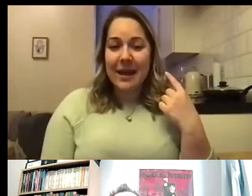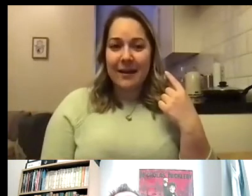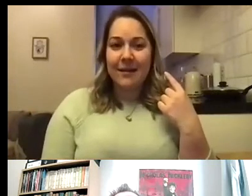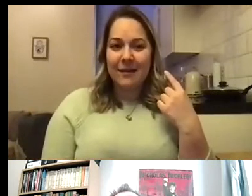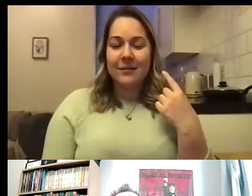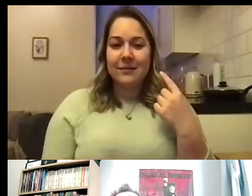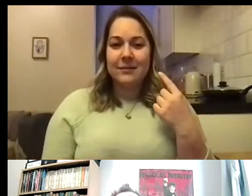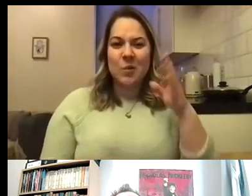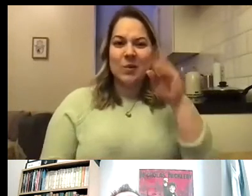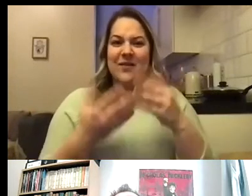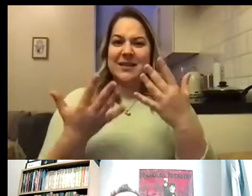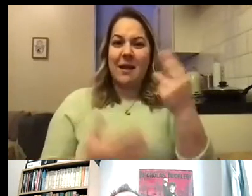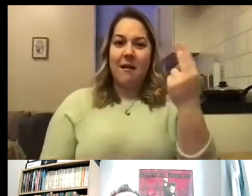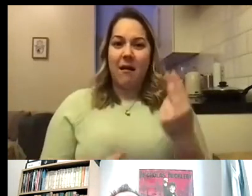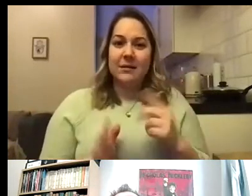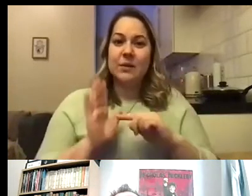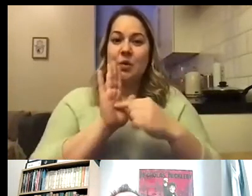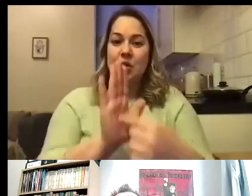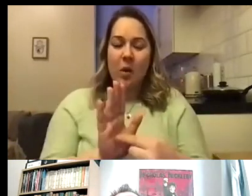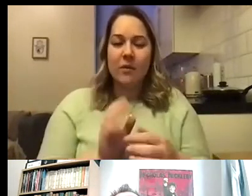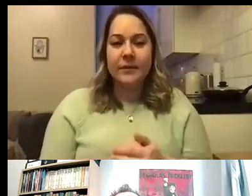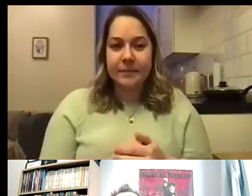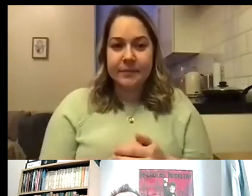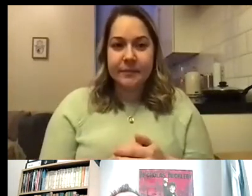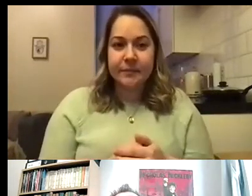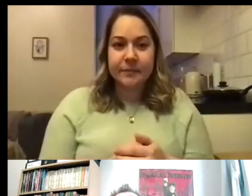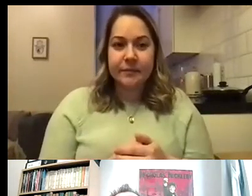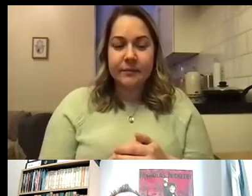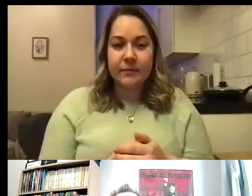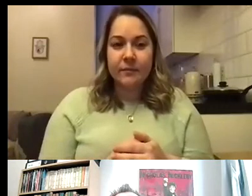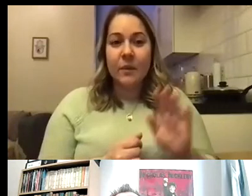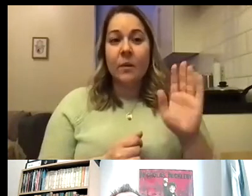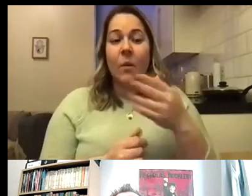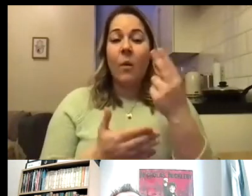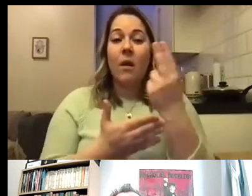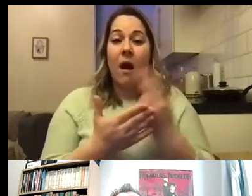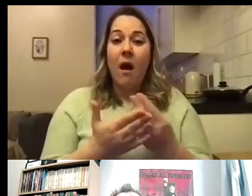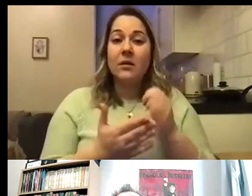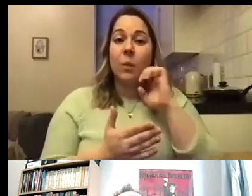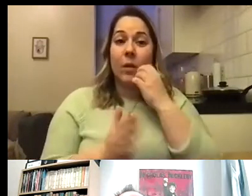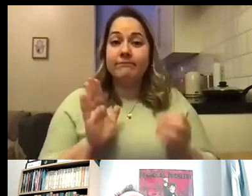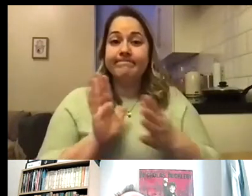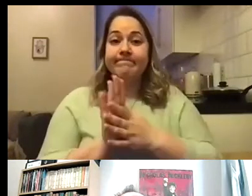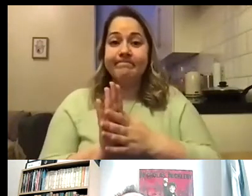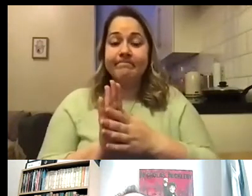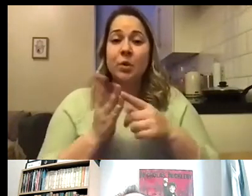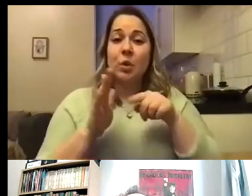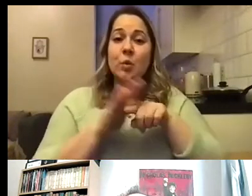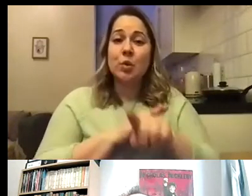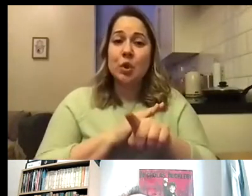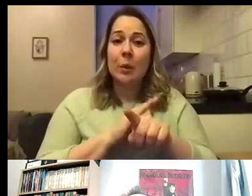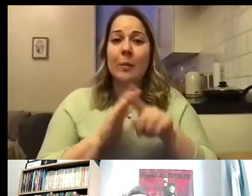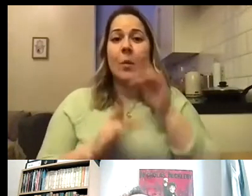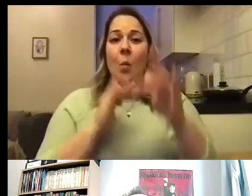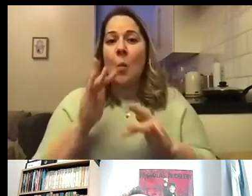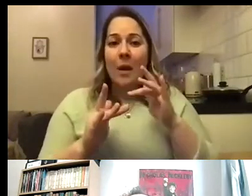artists whose work was shown yesterday. All of the artworks will be available on our YouTube page and our